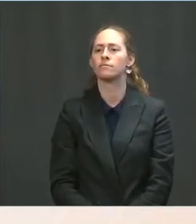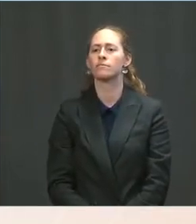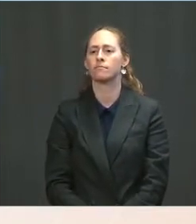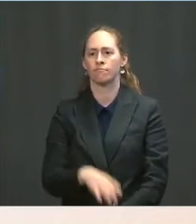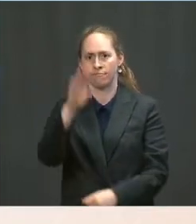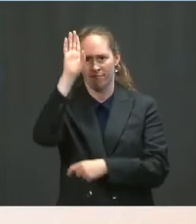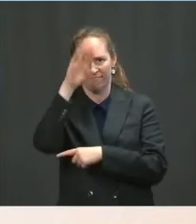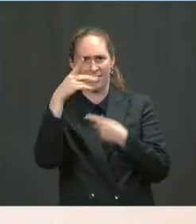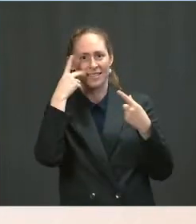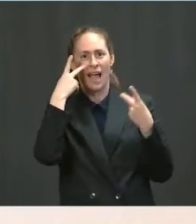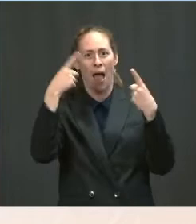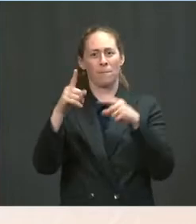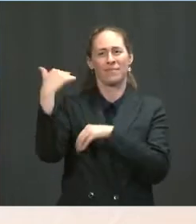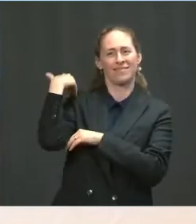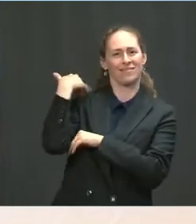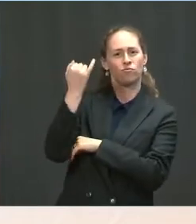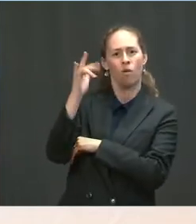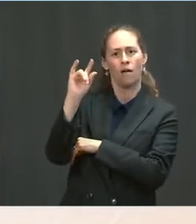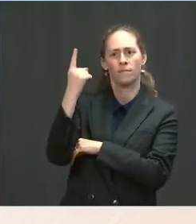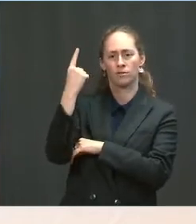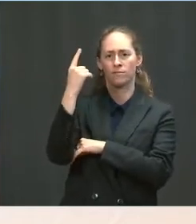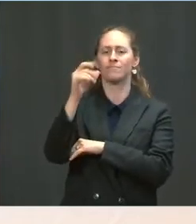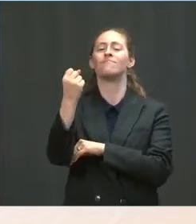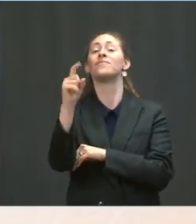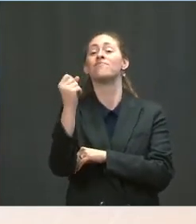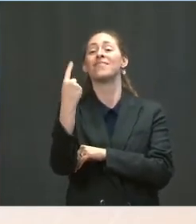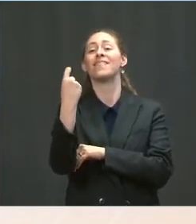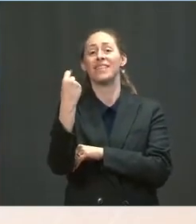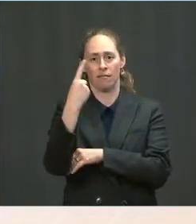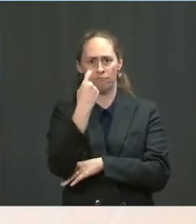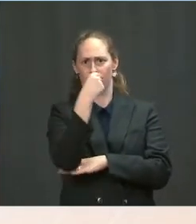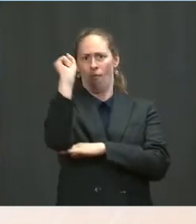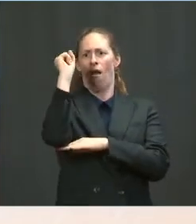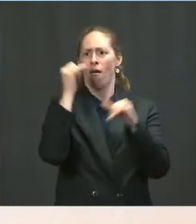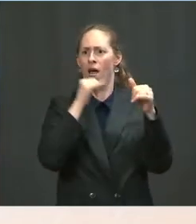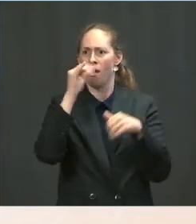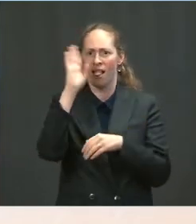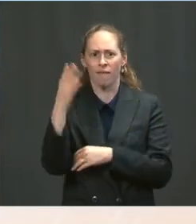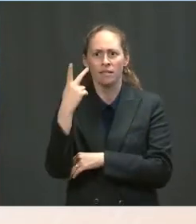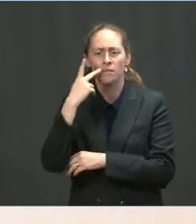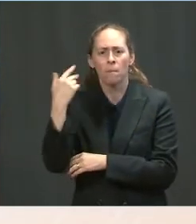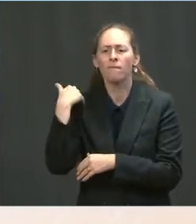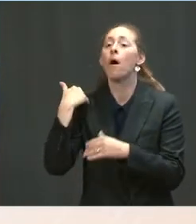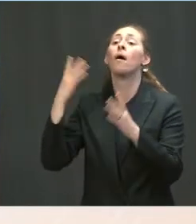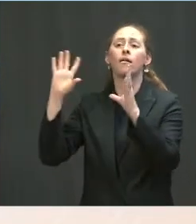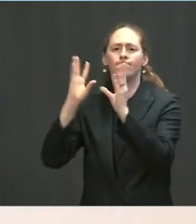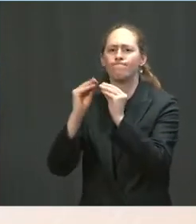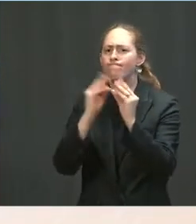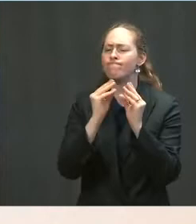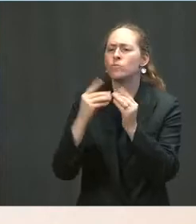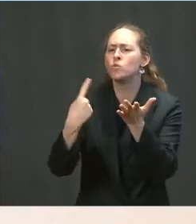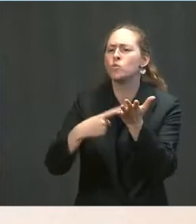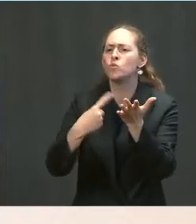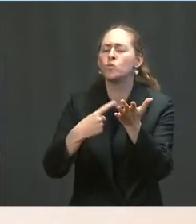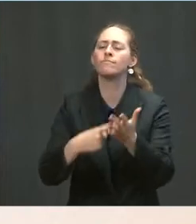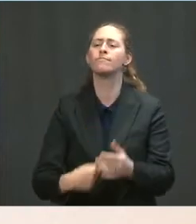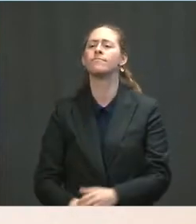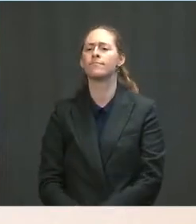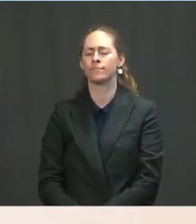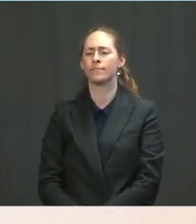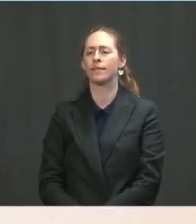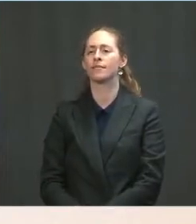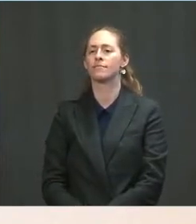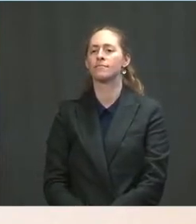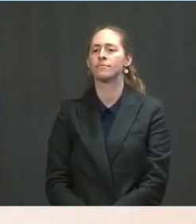been watching the events closely. As we have stated before, he's made clear that Cuba is led by a failed and repressive